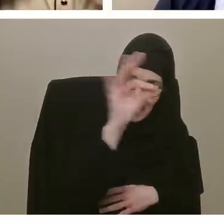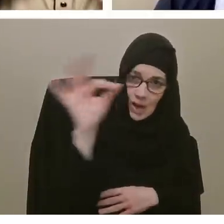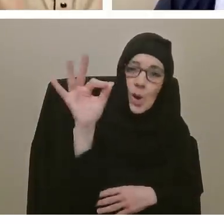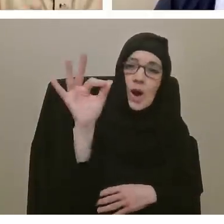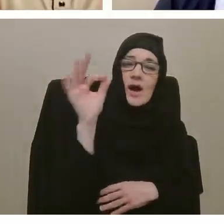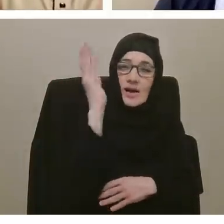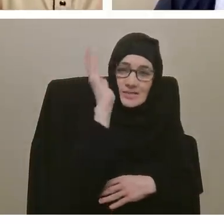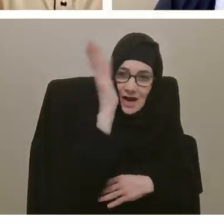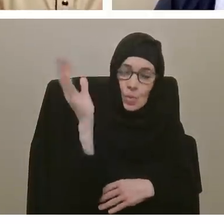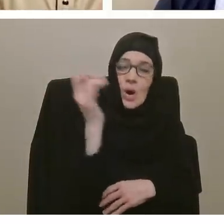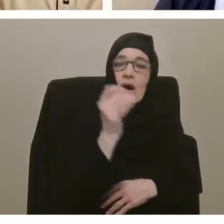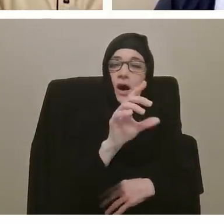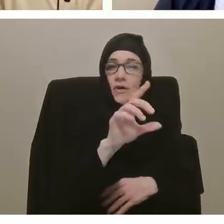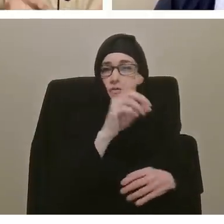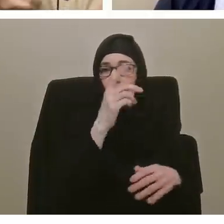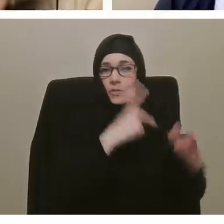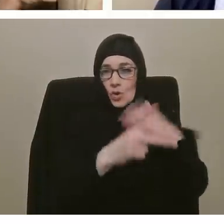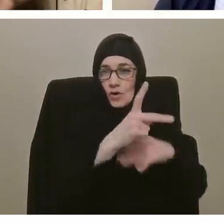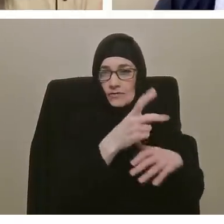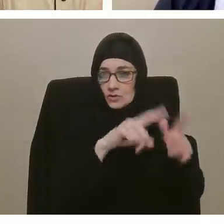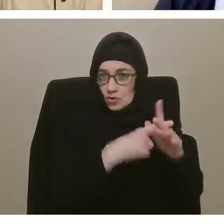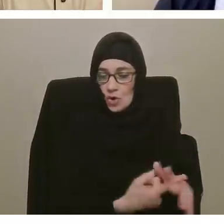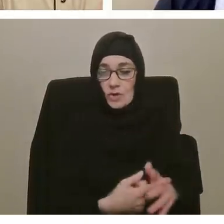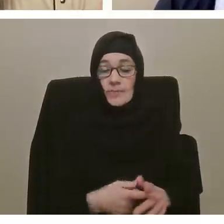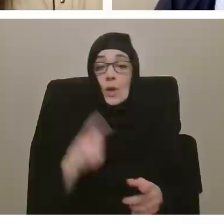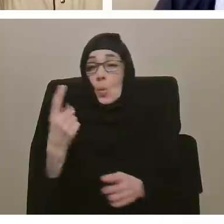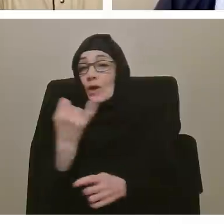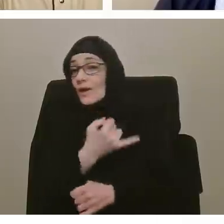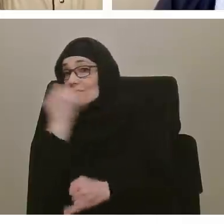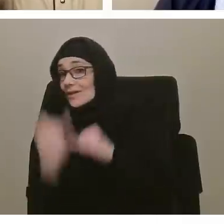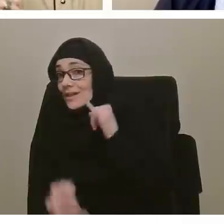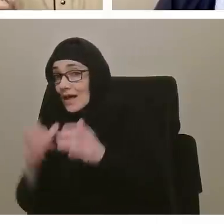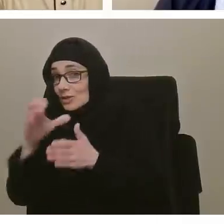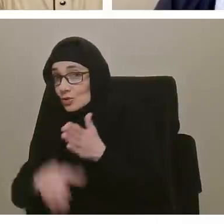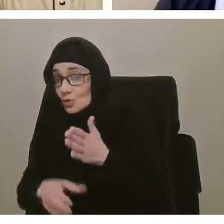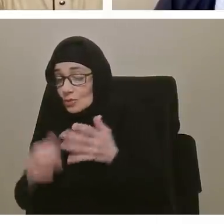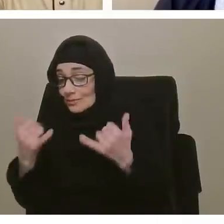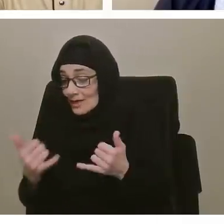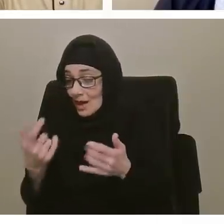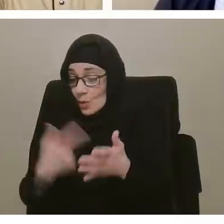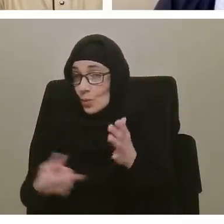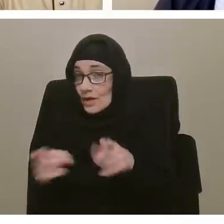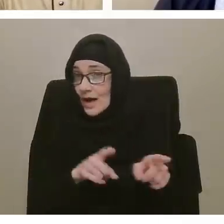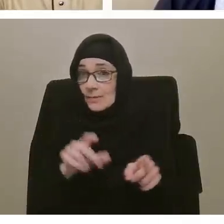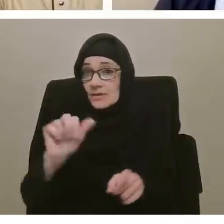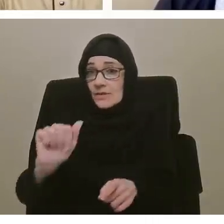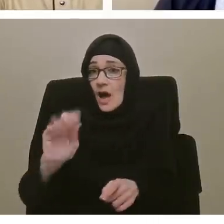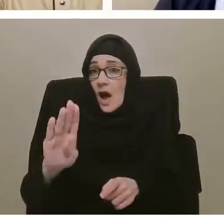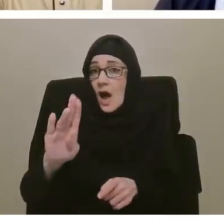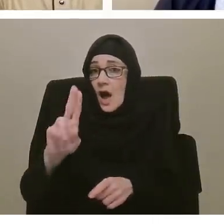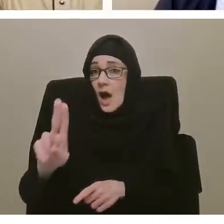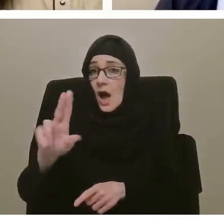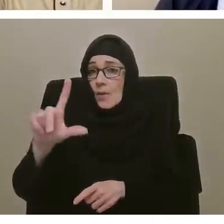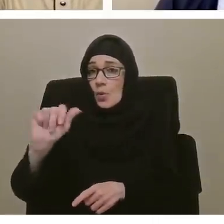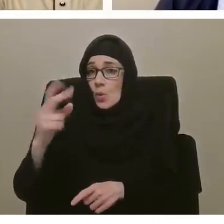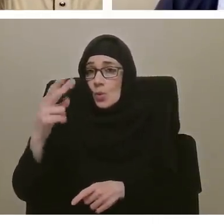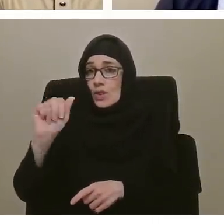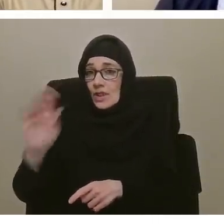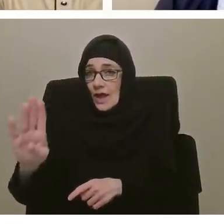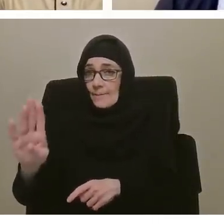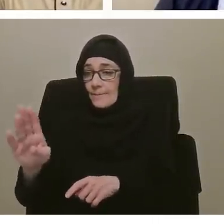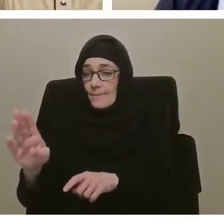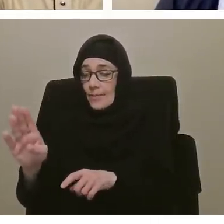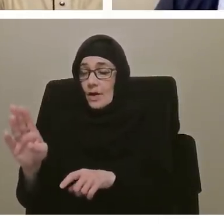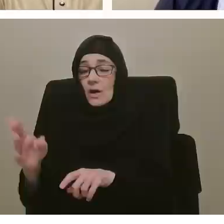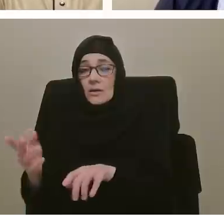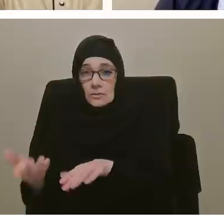one of the last surahs, with now what happens? Abu Lahab perishes. Abu Lahab remains